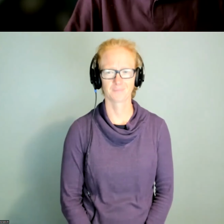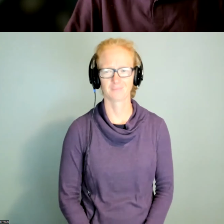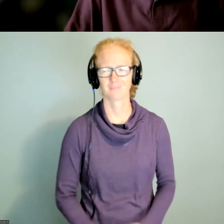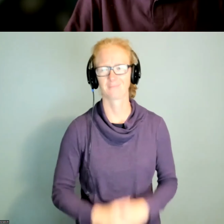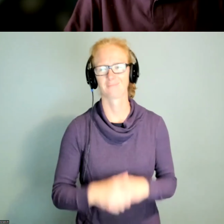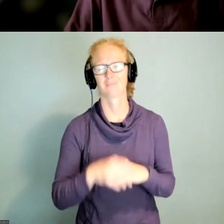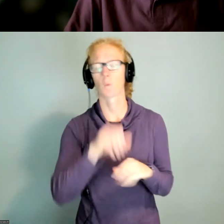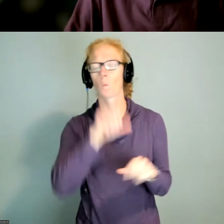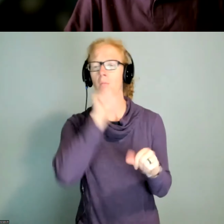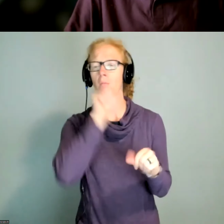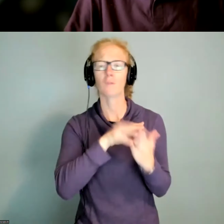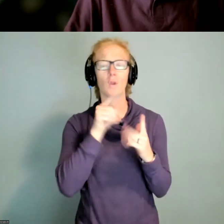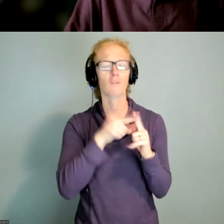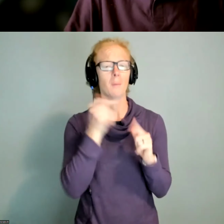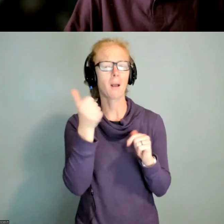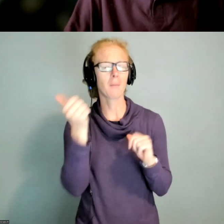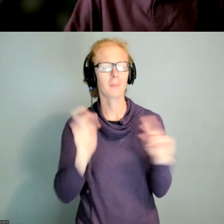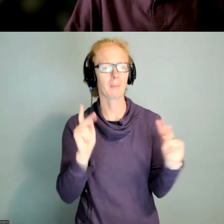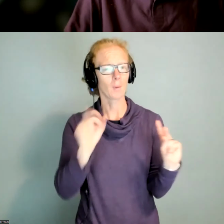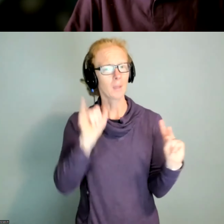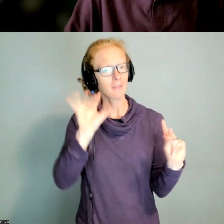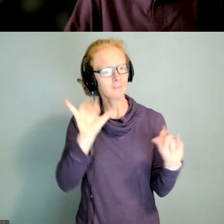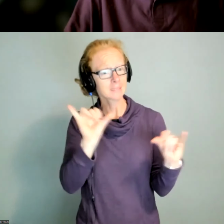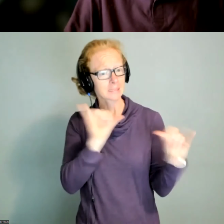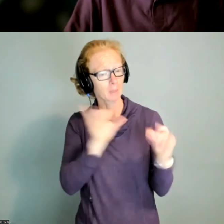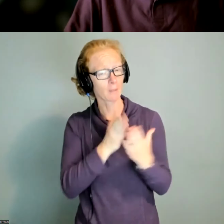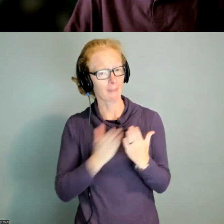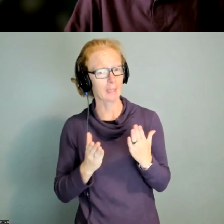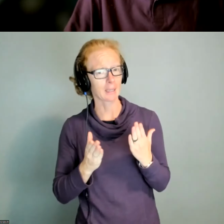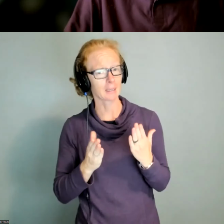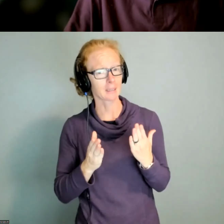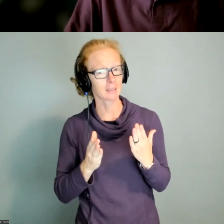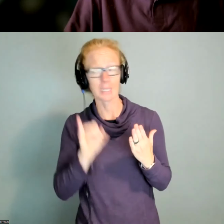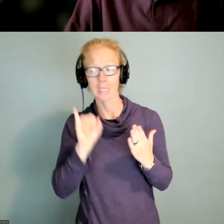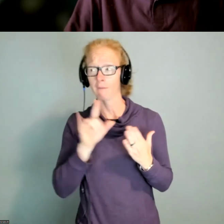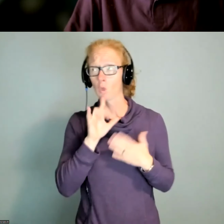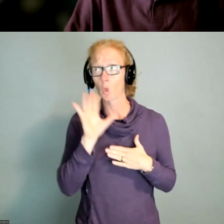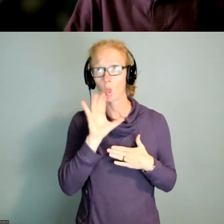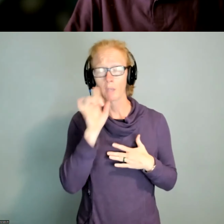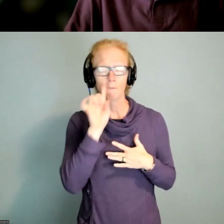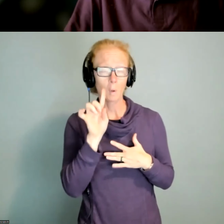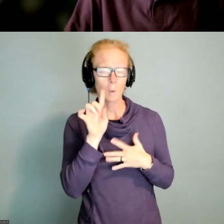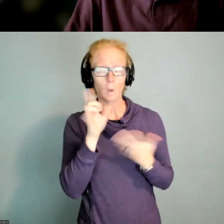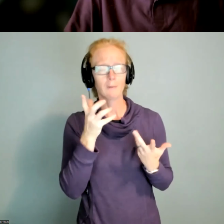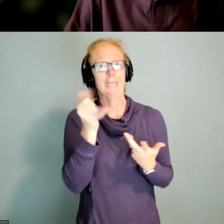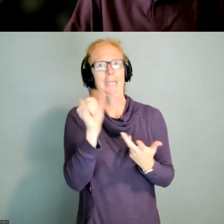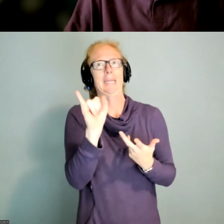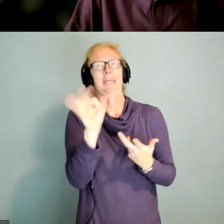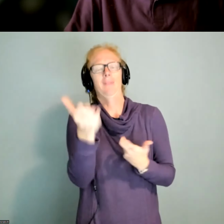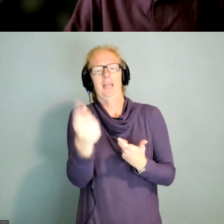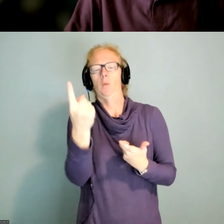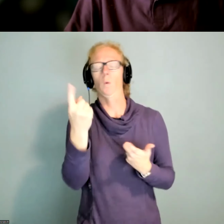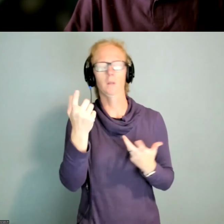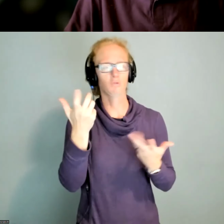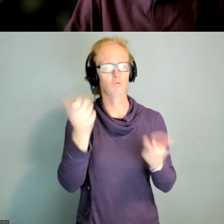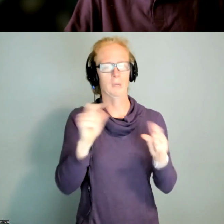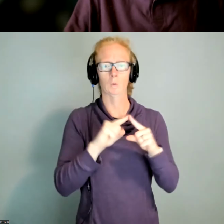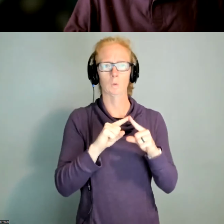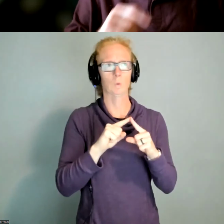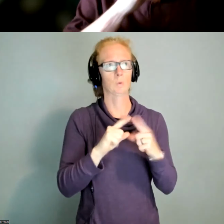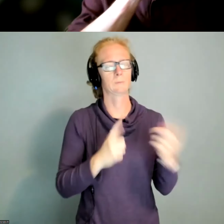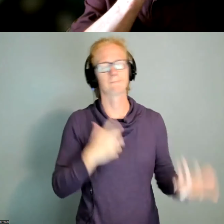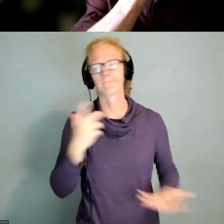too. If you're working on similar things, if anyone on the call is looking at doing any kind